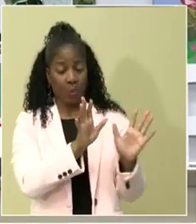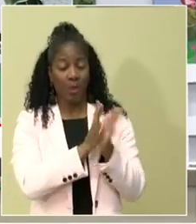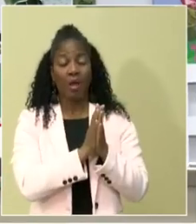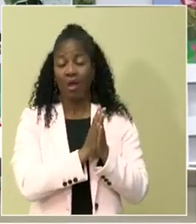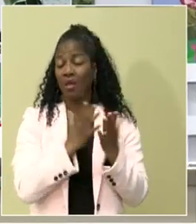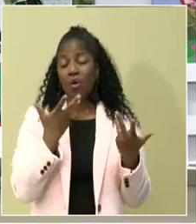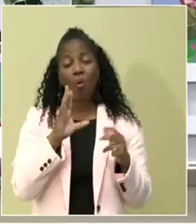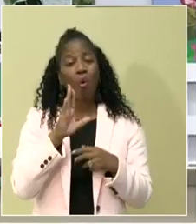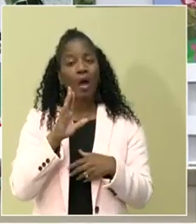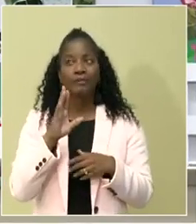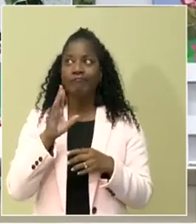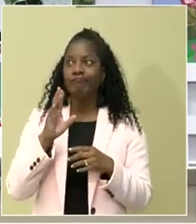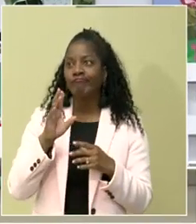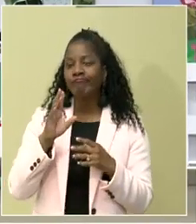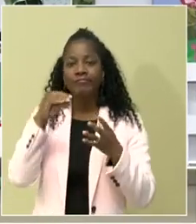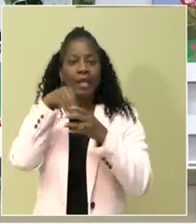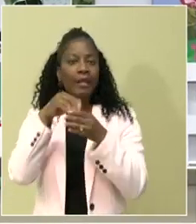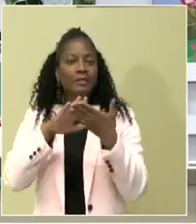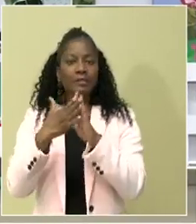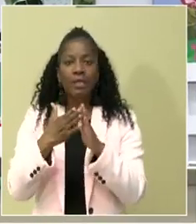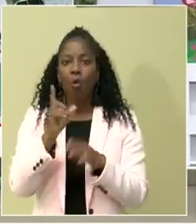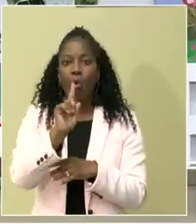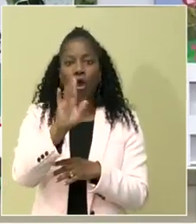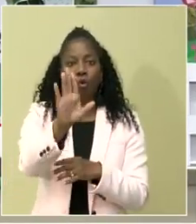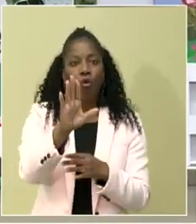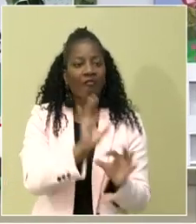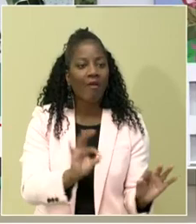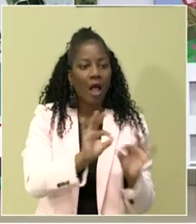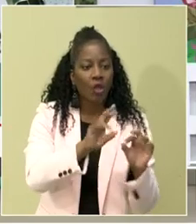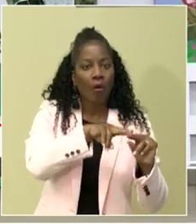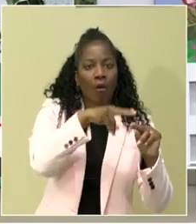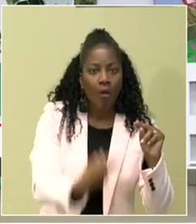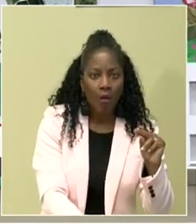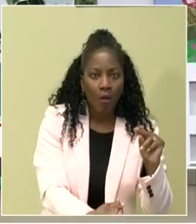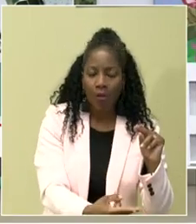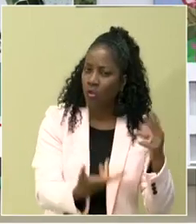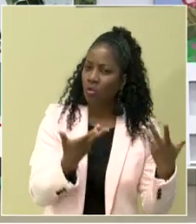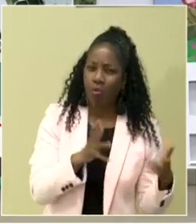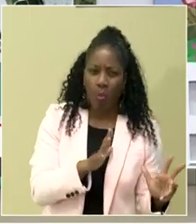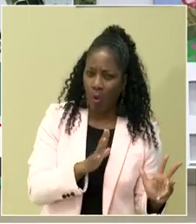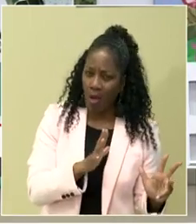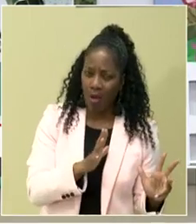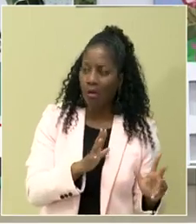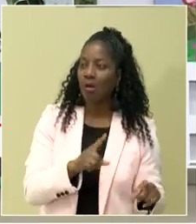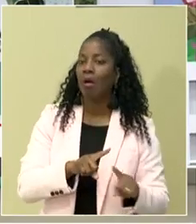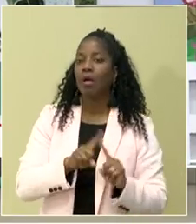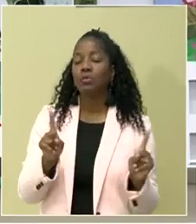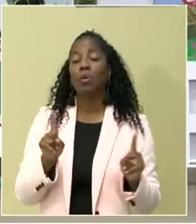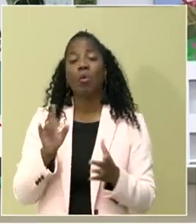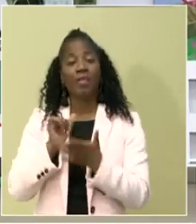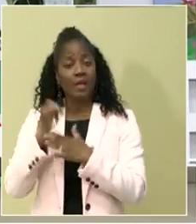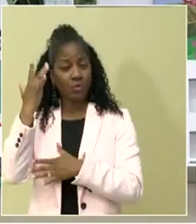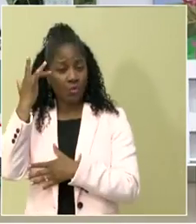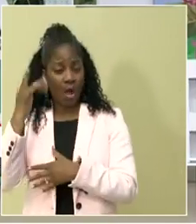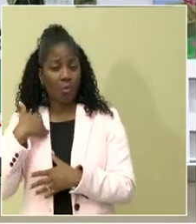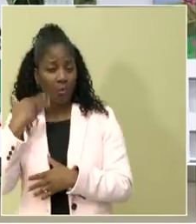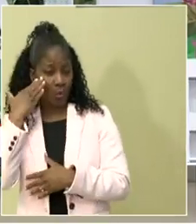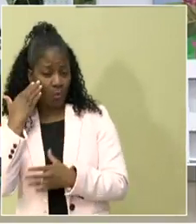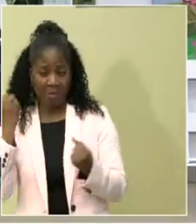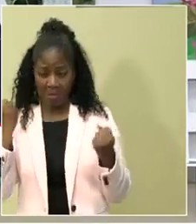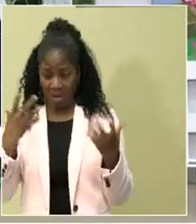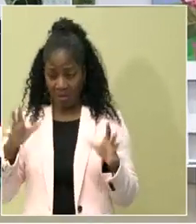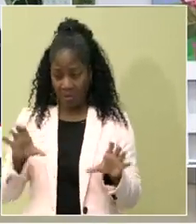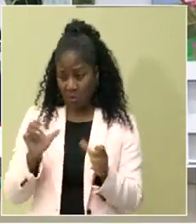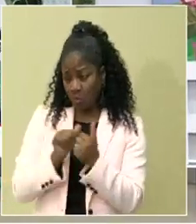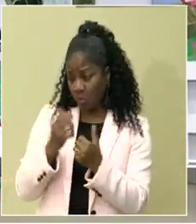the value of your property goes down. So that's why we know all the things that we do in this